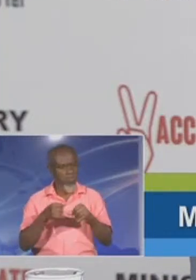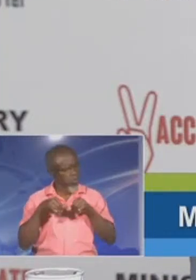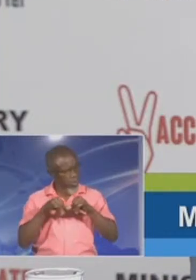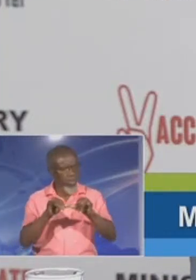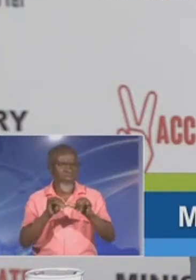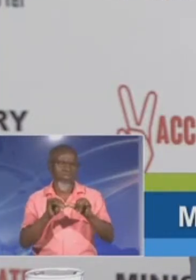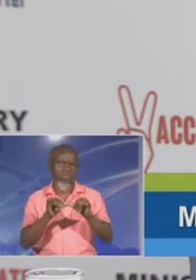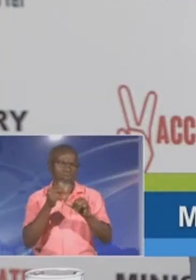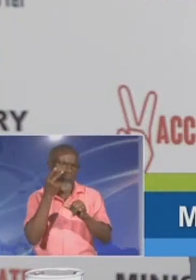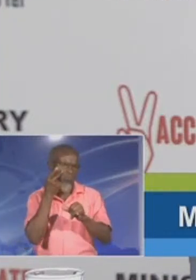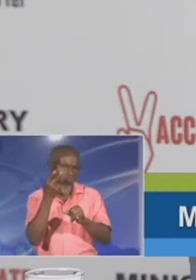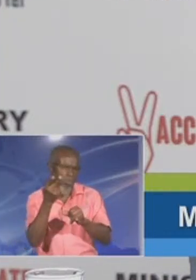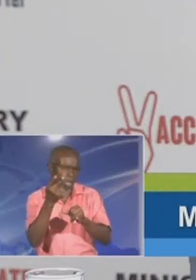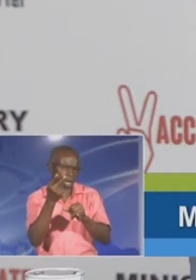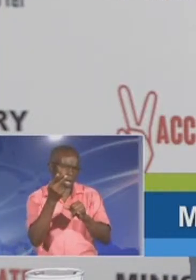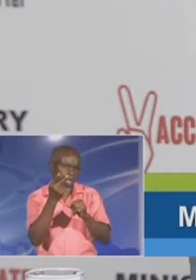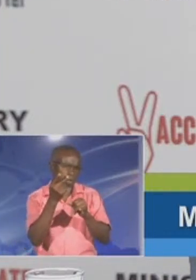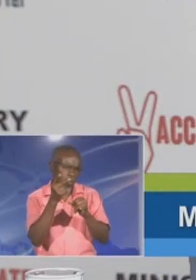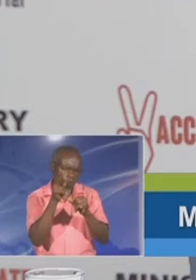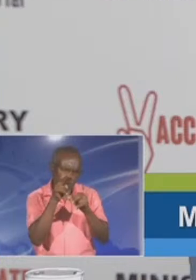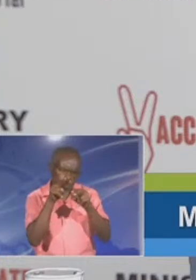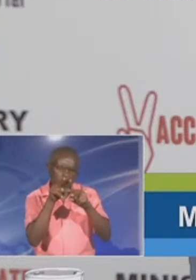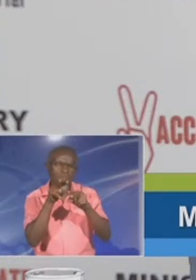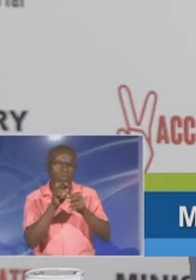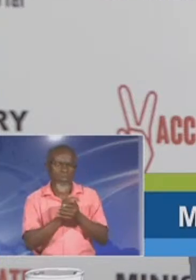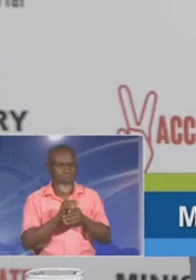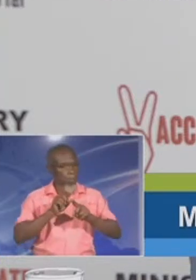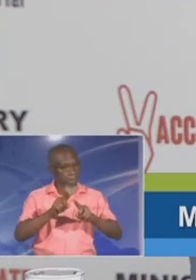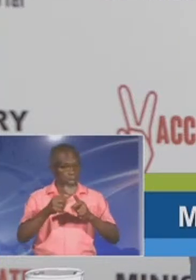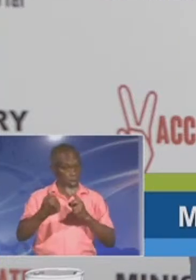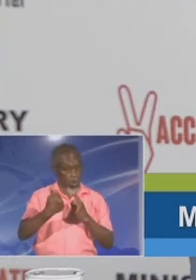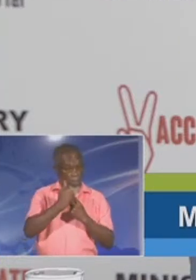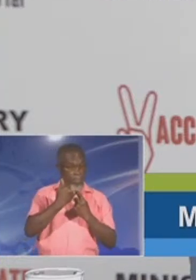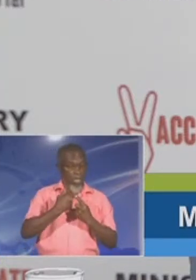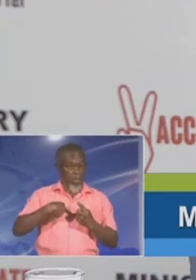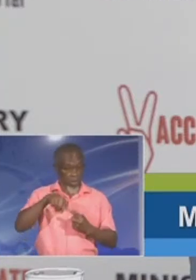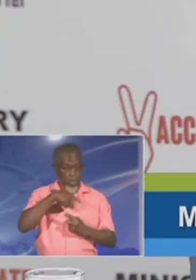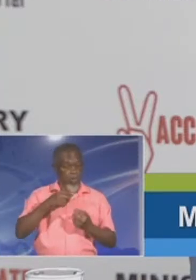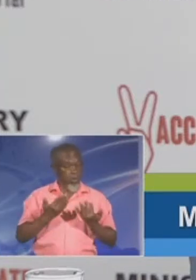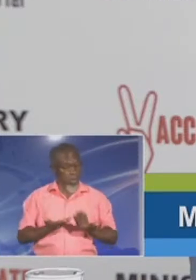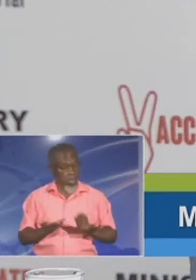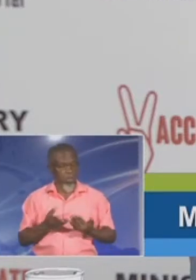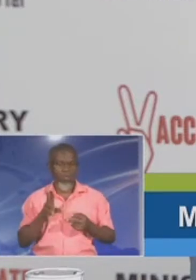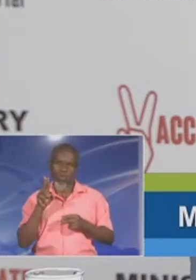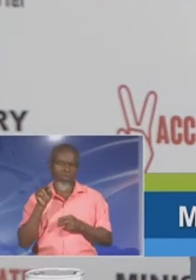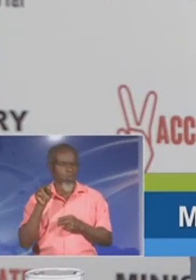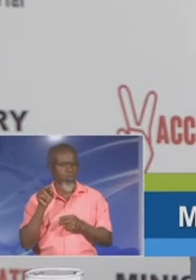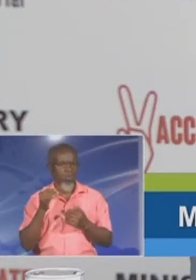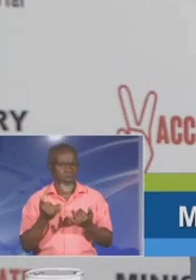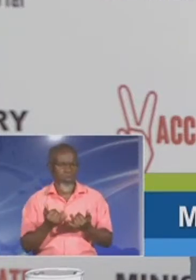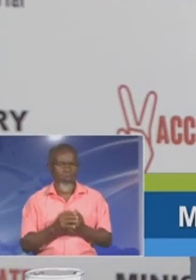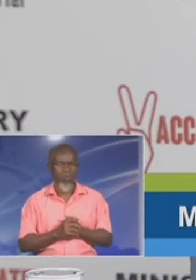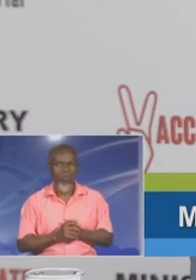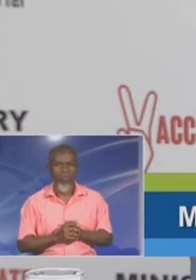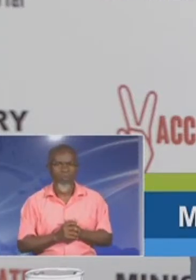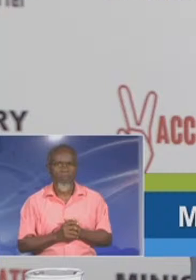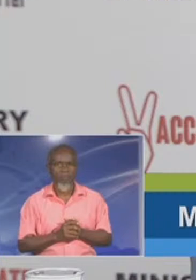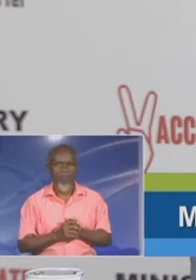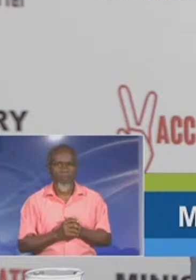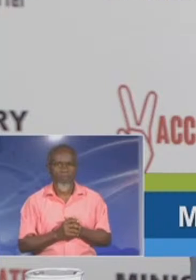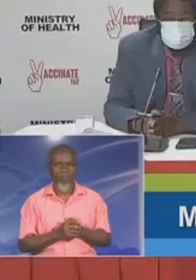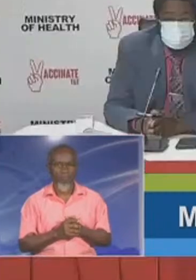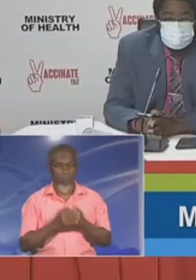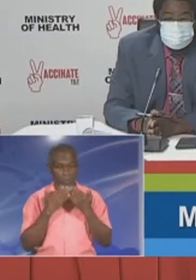eye on that, but at this point in time, it doesn't have a direct impact on us. Thank you. I see